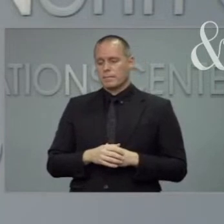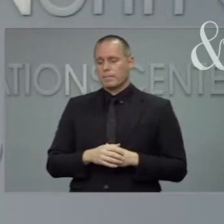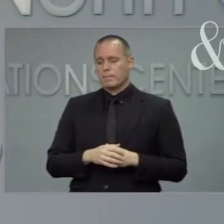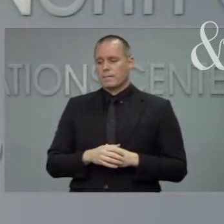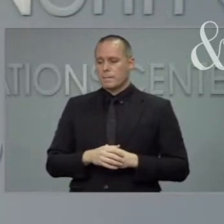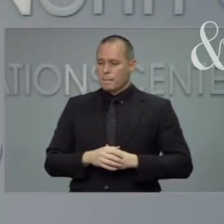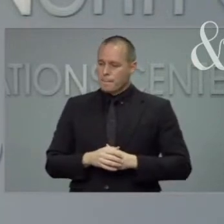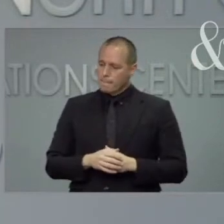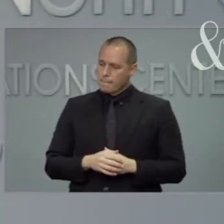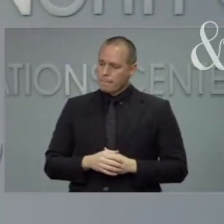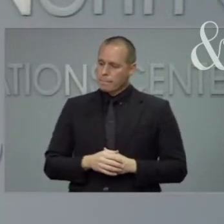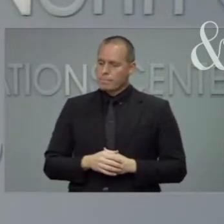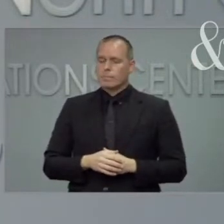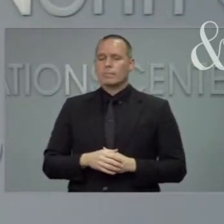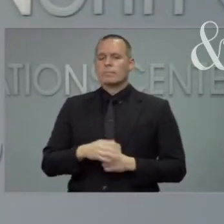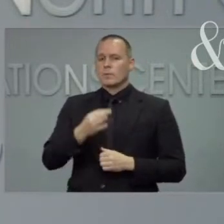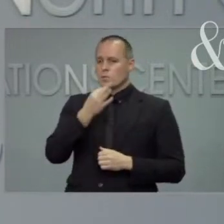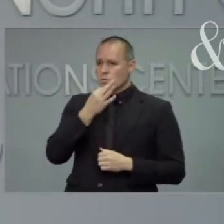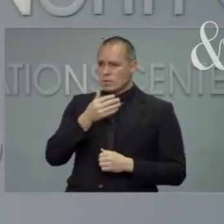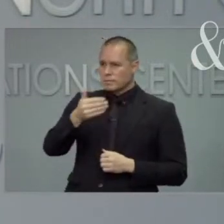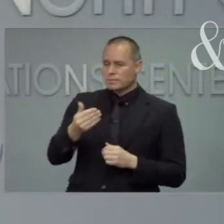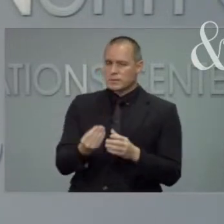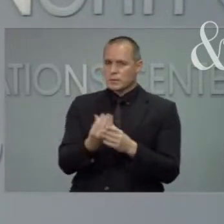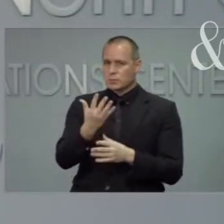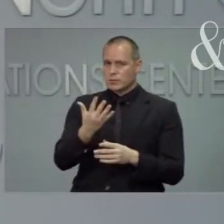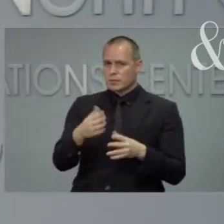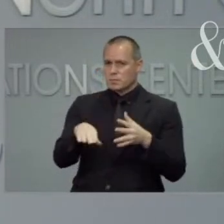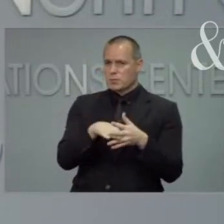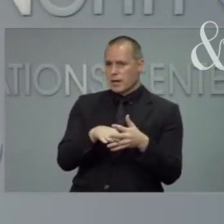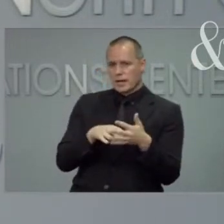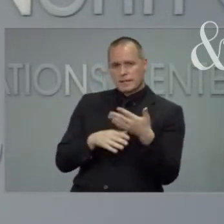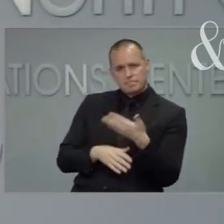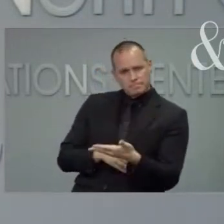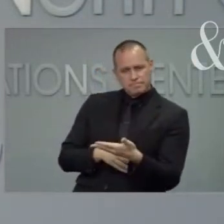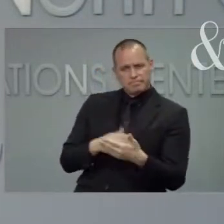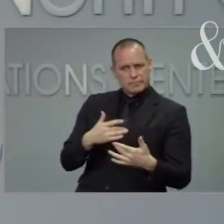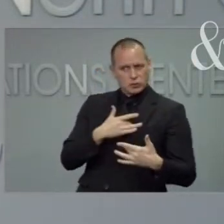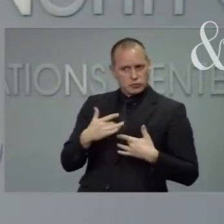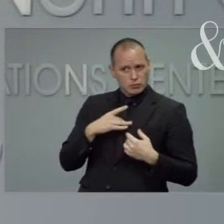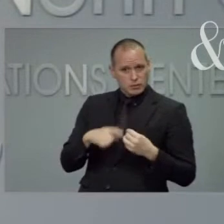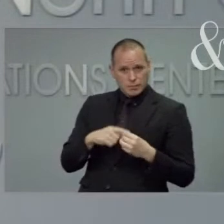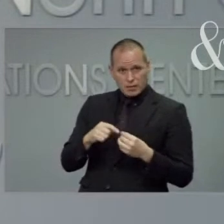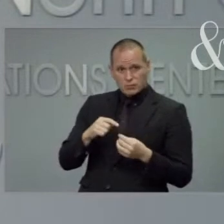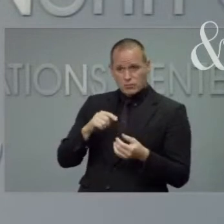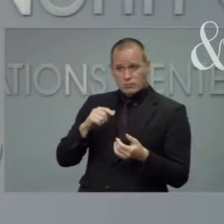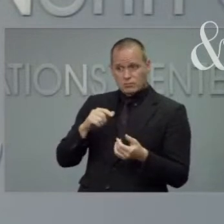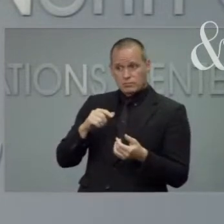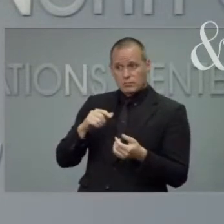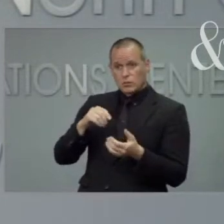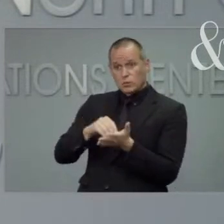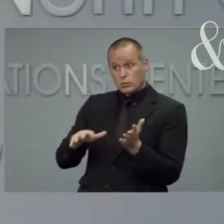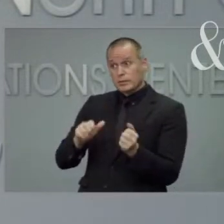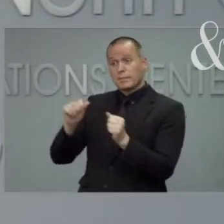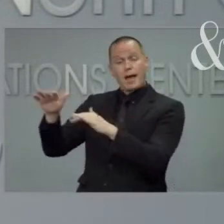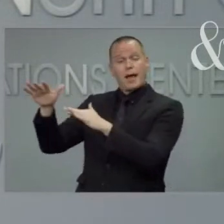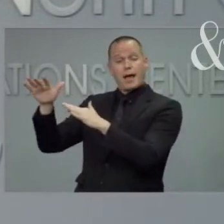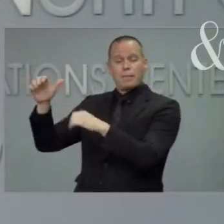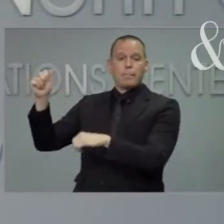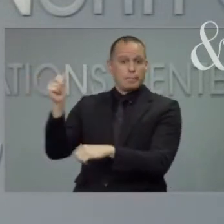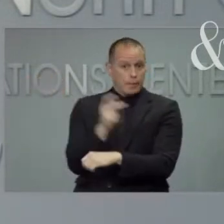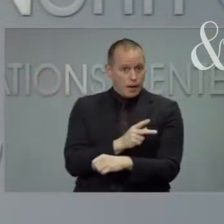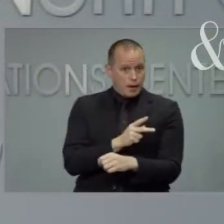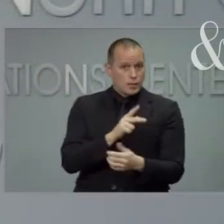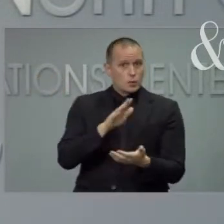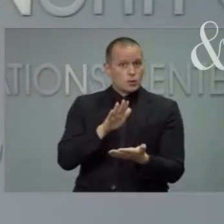Question real quick involving spring break and any worries that you have in regards to students coming back to campuses here in North Carolina that may have been, shall we